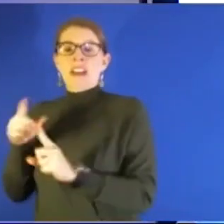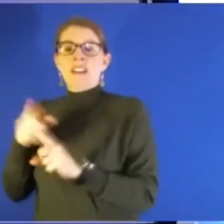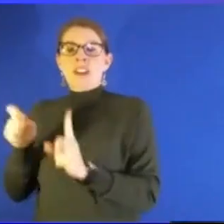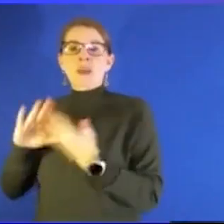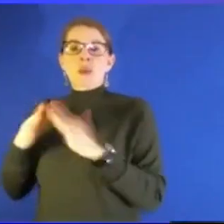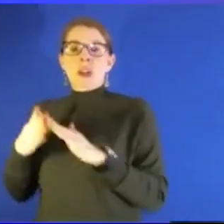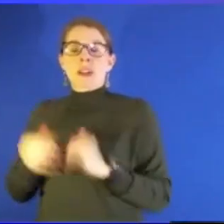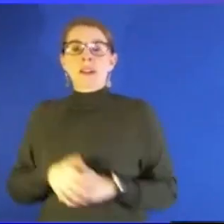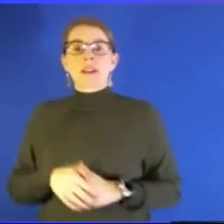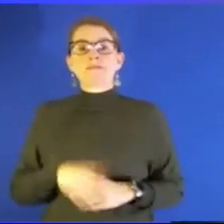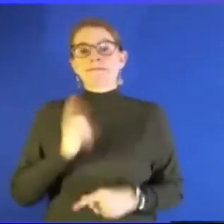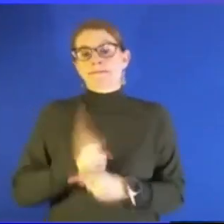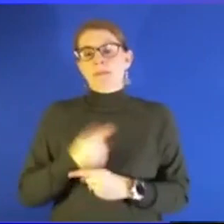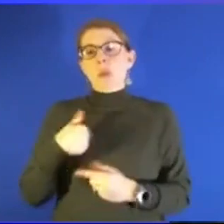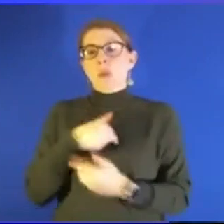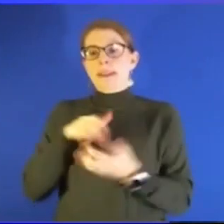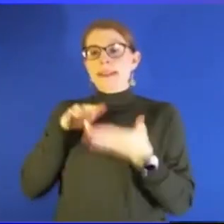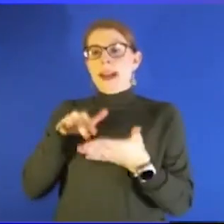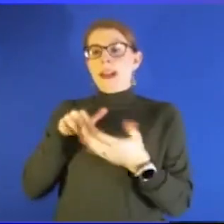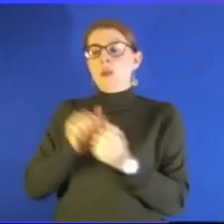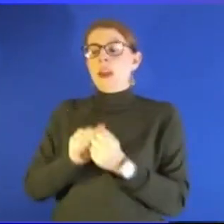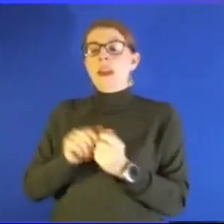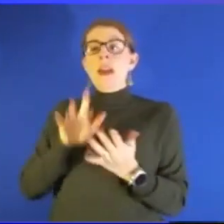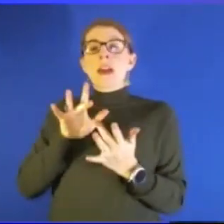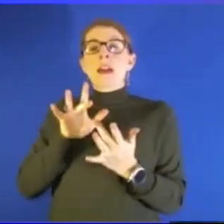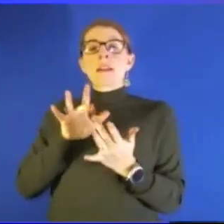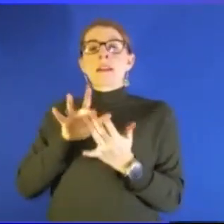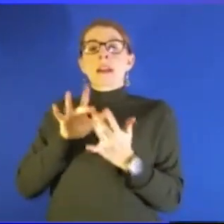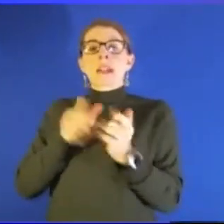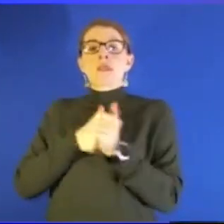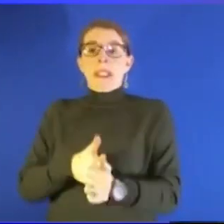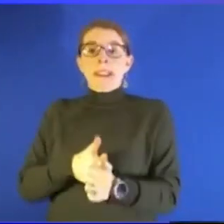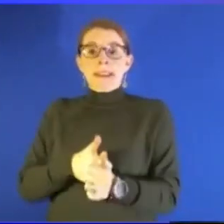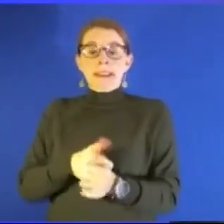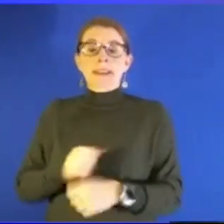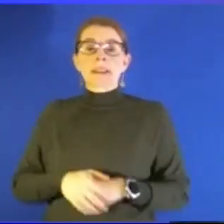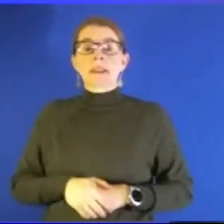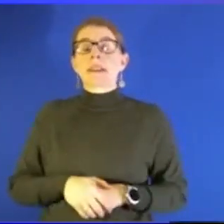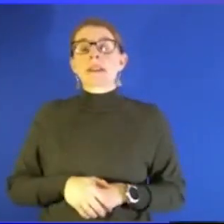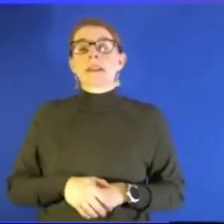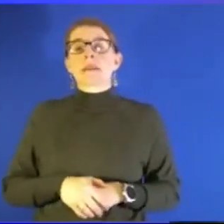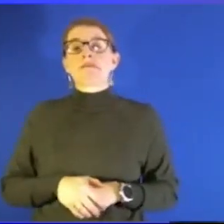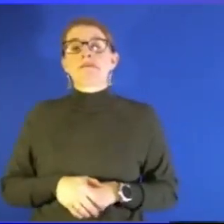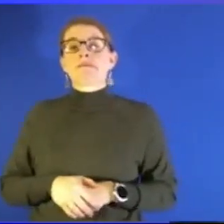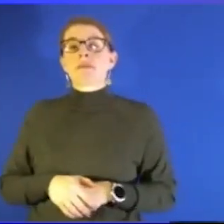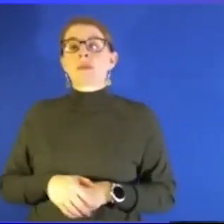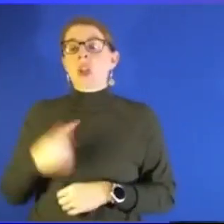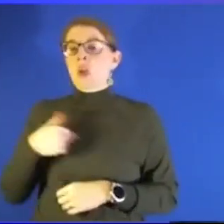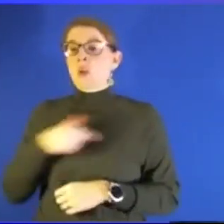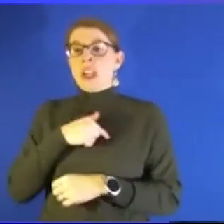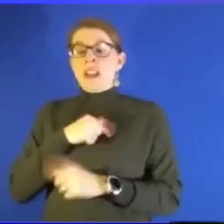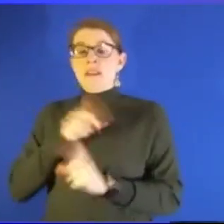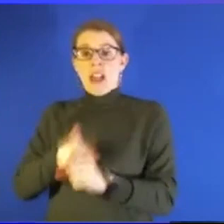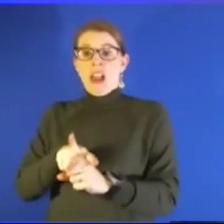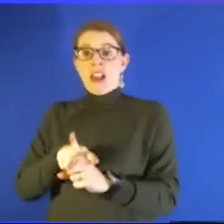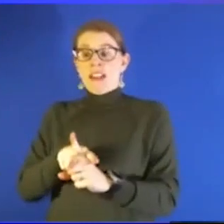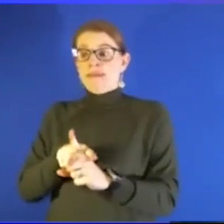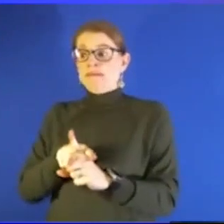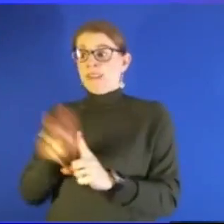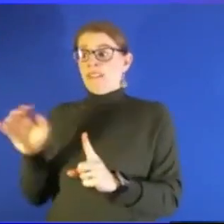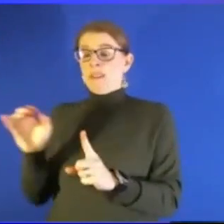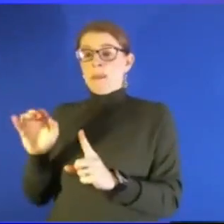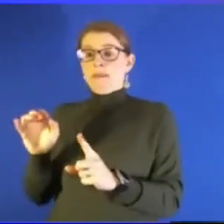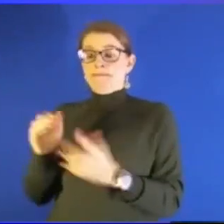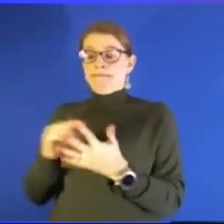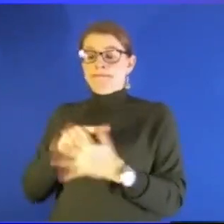on, obviously with contact tracing, and we are employing those pillars of infection control beyond masking. So keeping